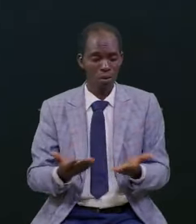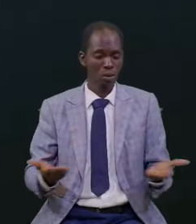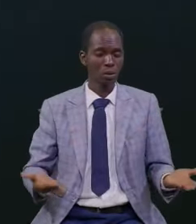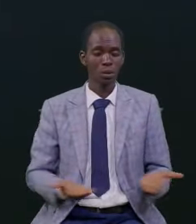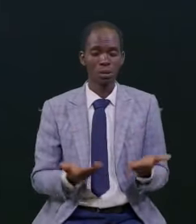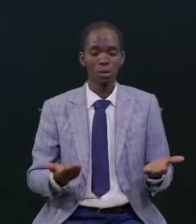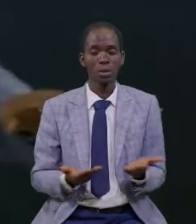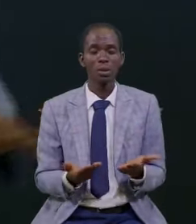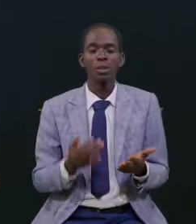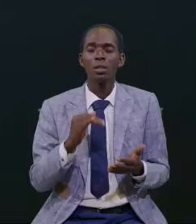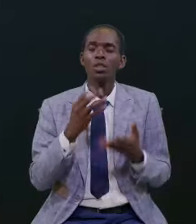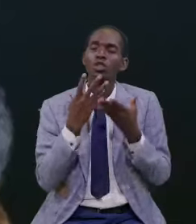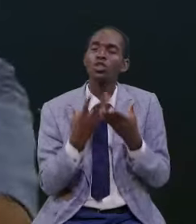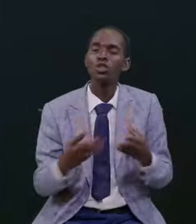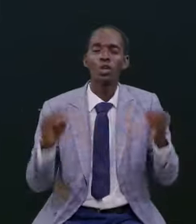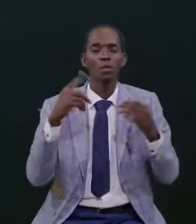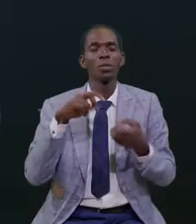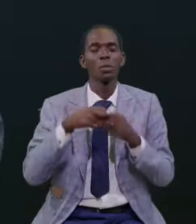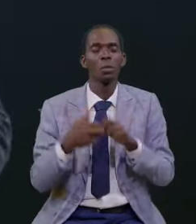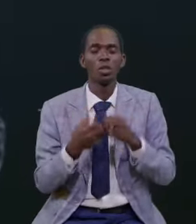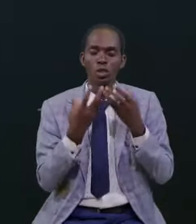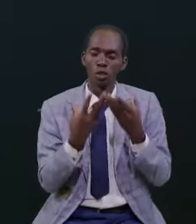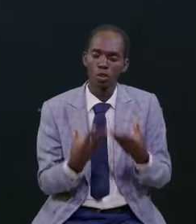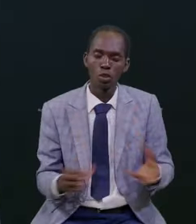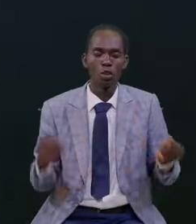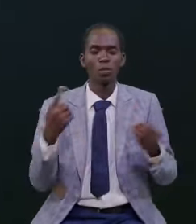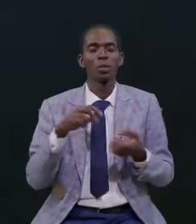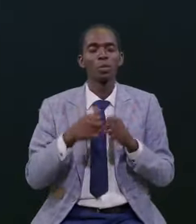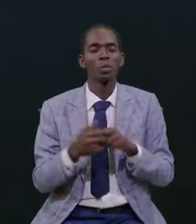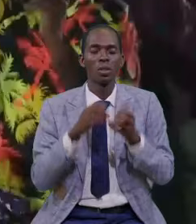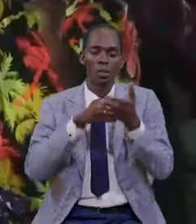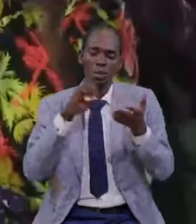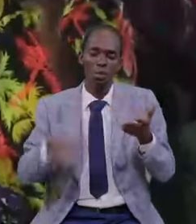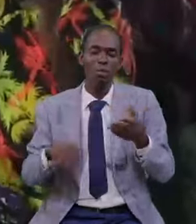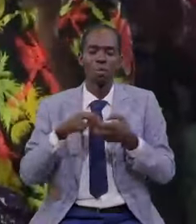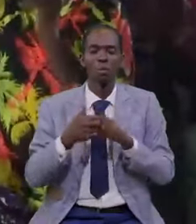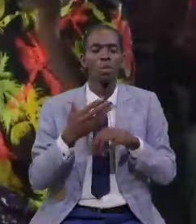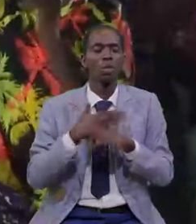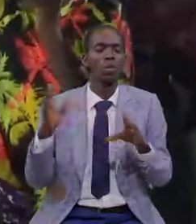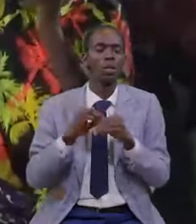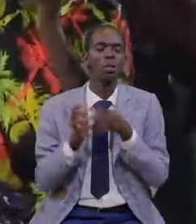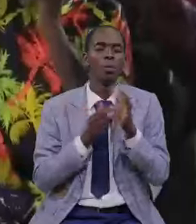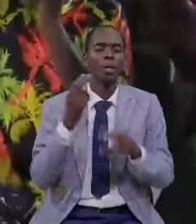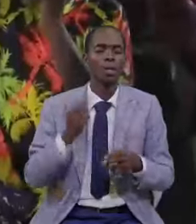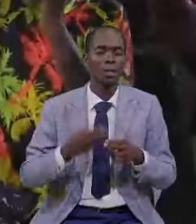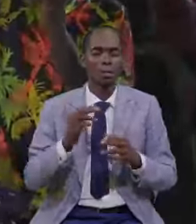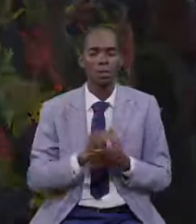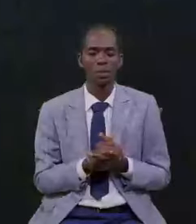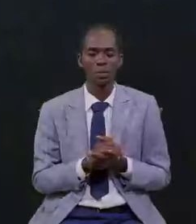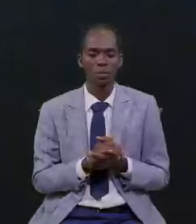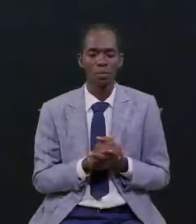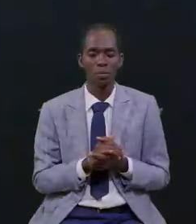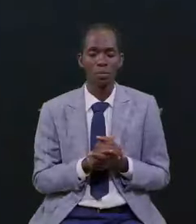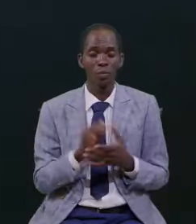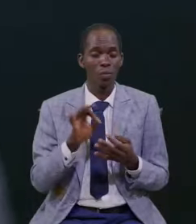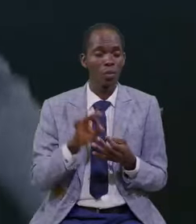the problem. Solve the problem. Take away the problem in Jesus' name. Spirit of